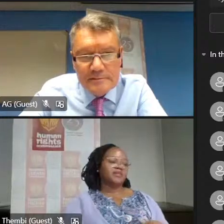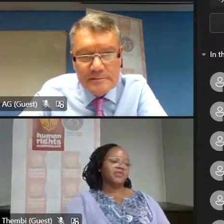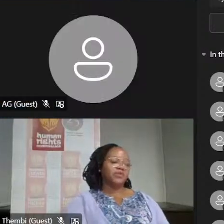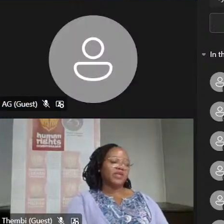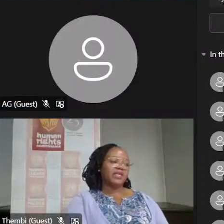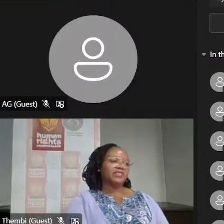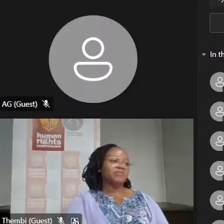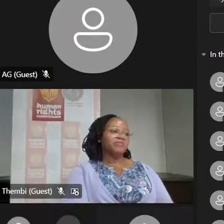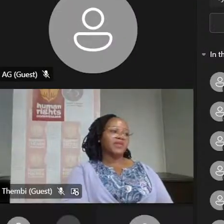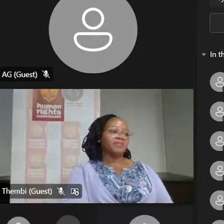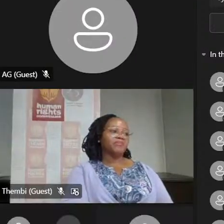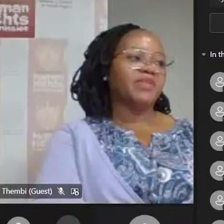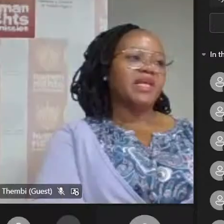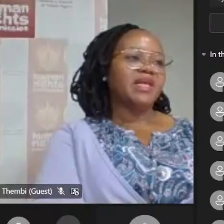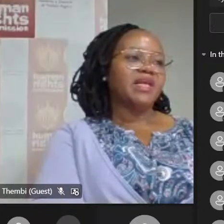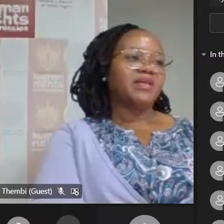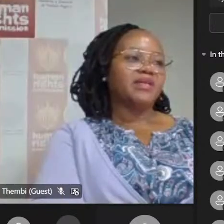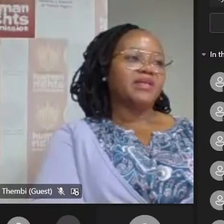If we look at some of